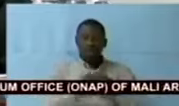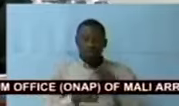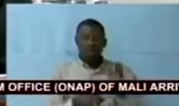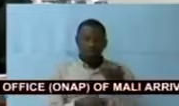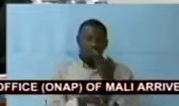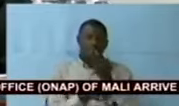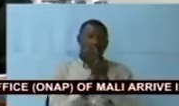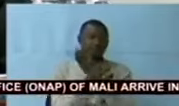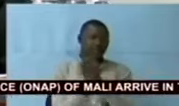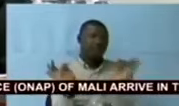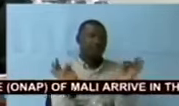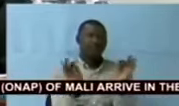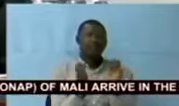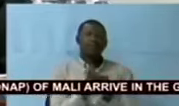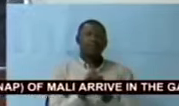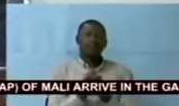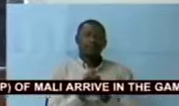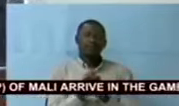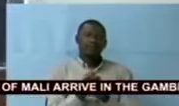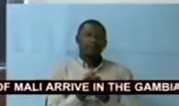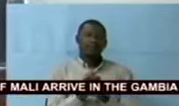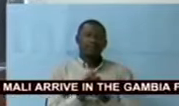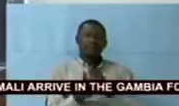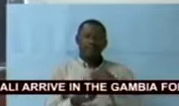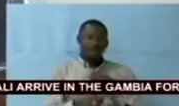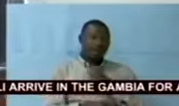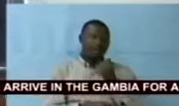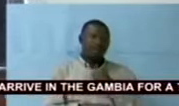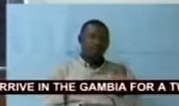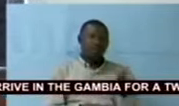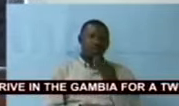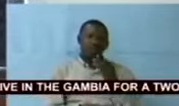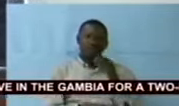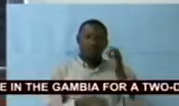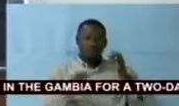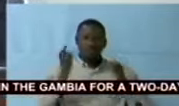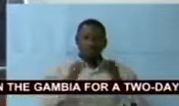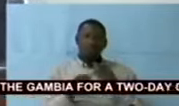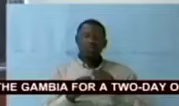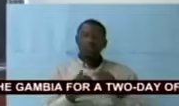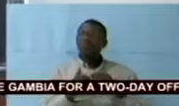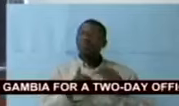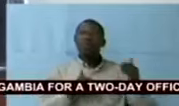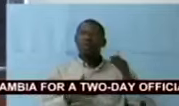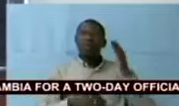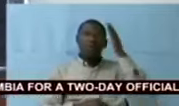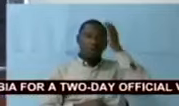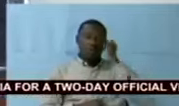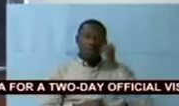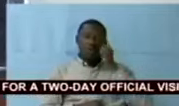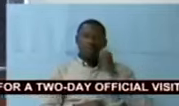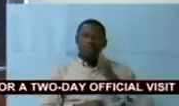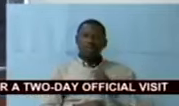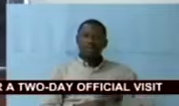And you went to court with so much hope and euphoria. Yeah,